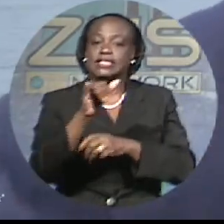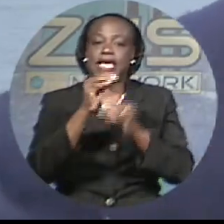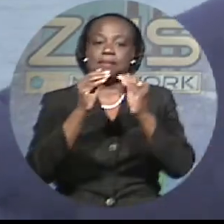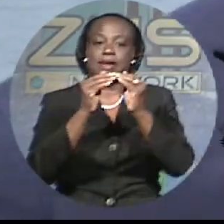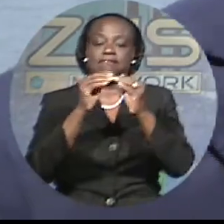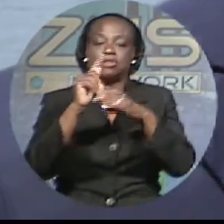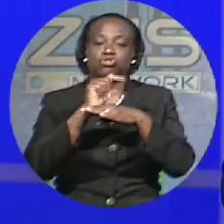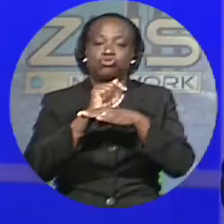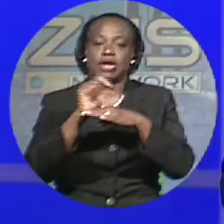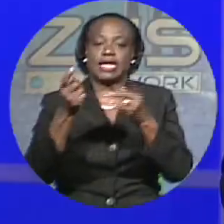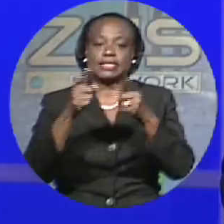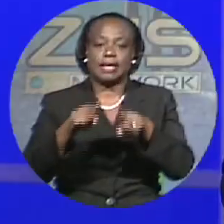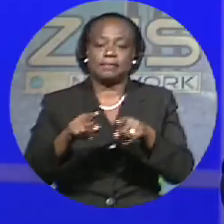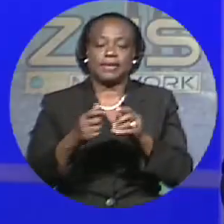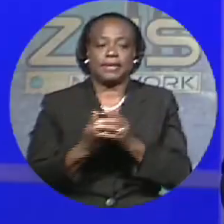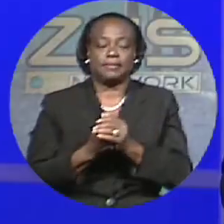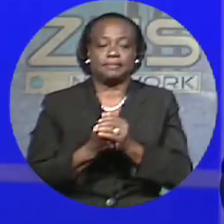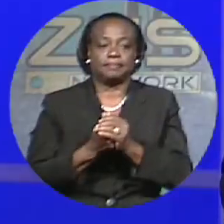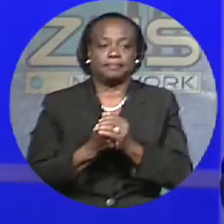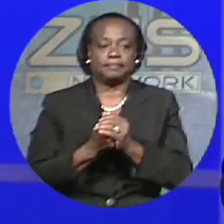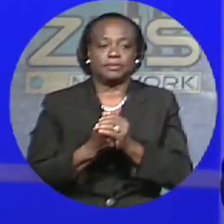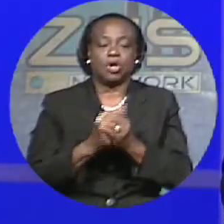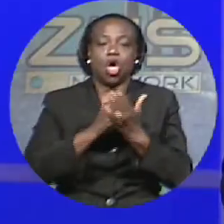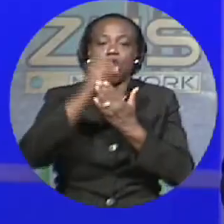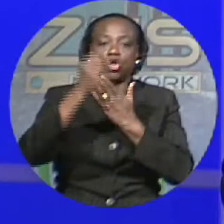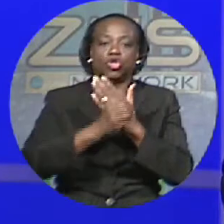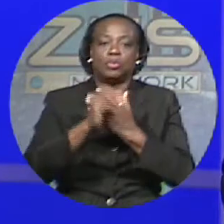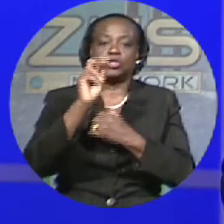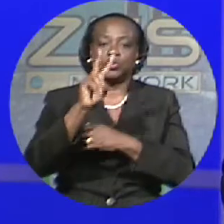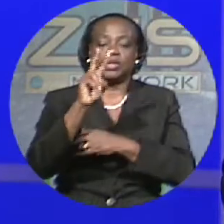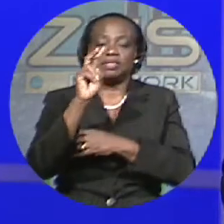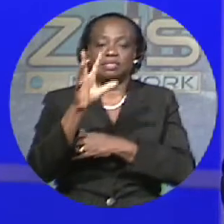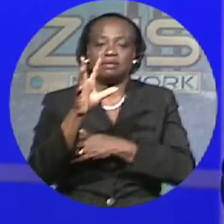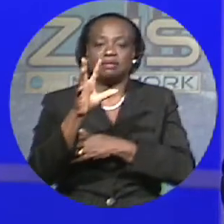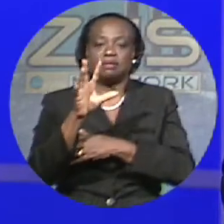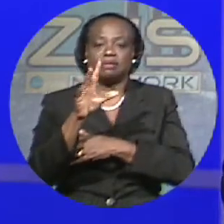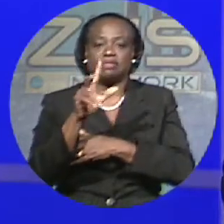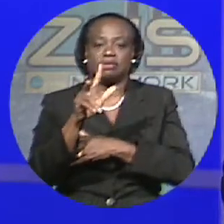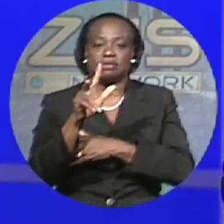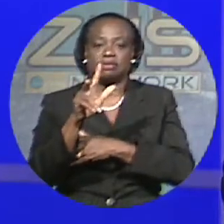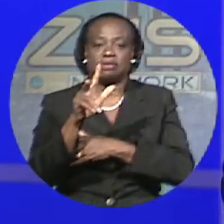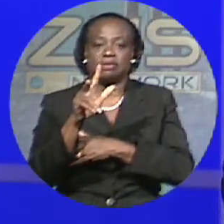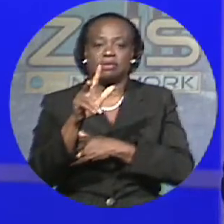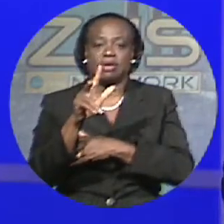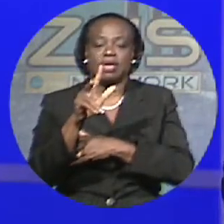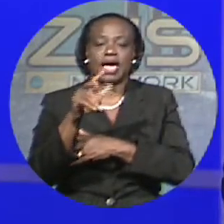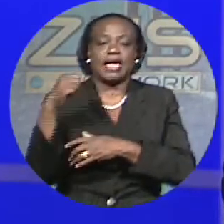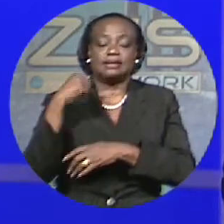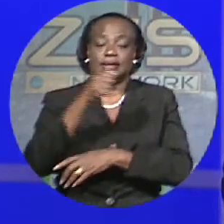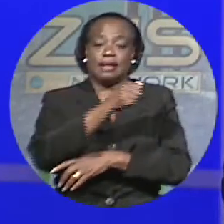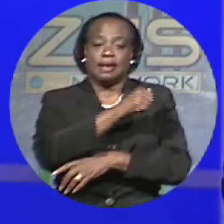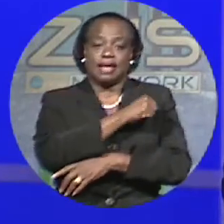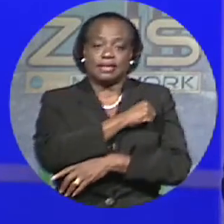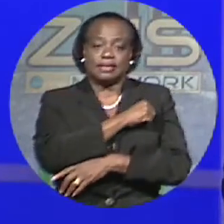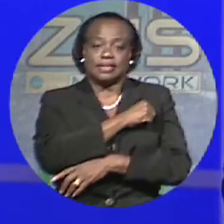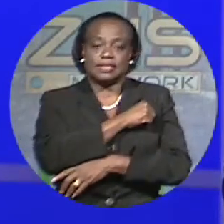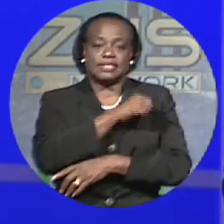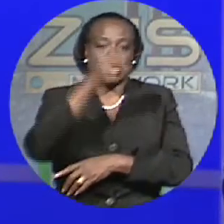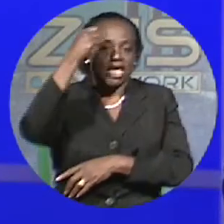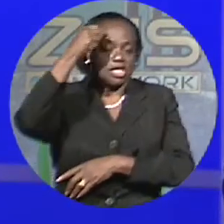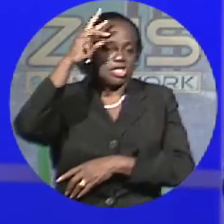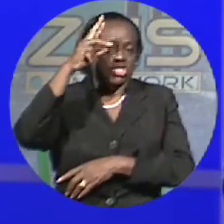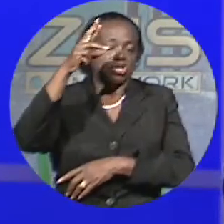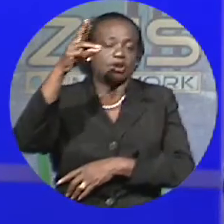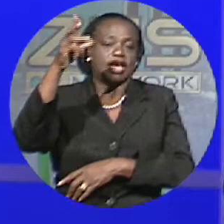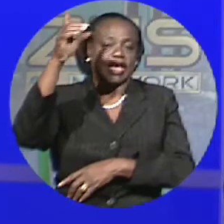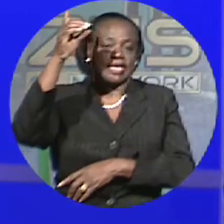on. Come October 23rd, inside the Crown Ballroom at the Atlantis Resort, Sir Derwood Knowles and the late Cecil Cook will